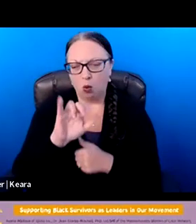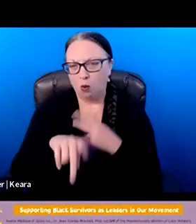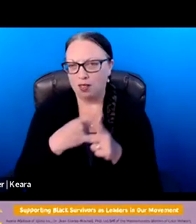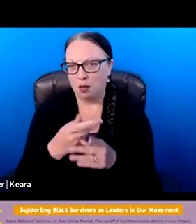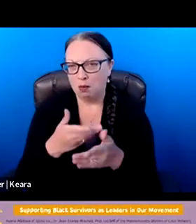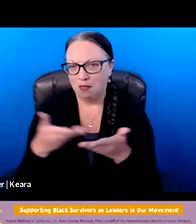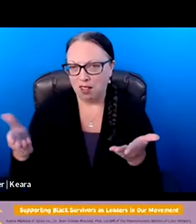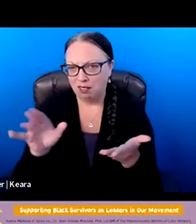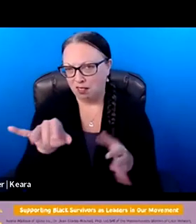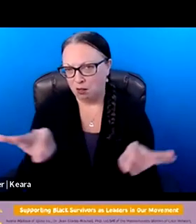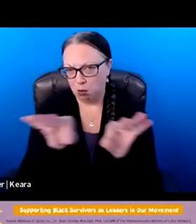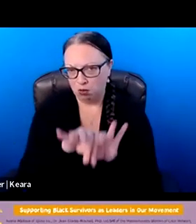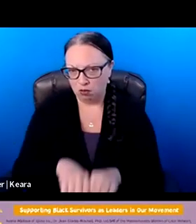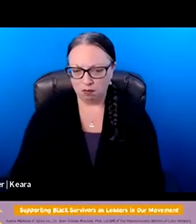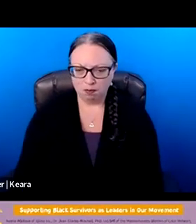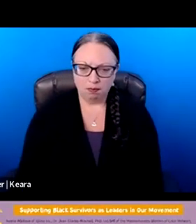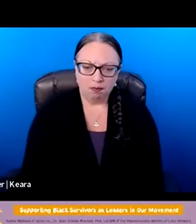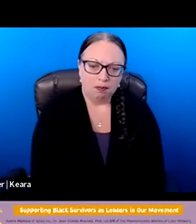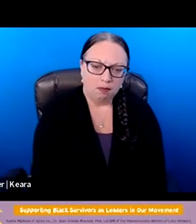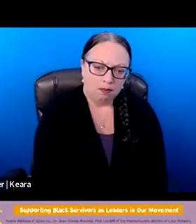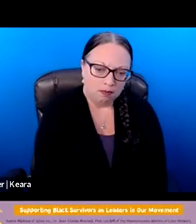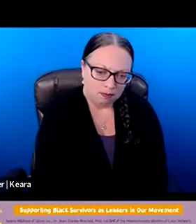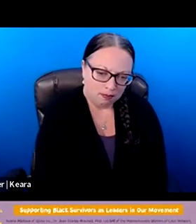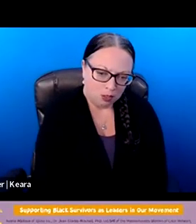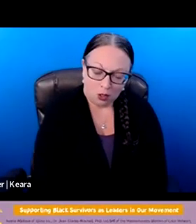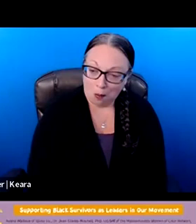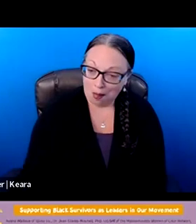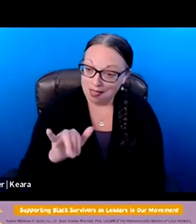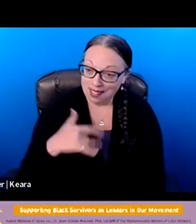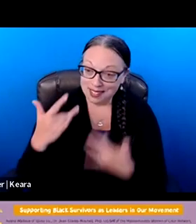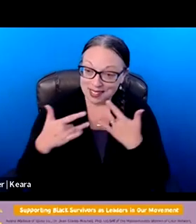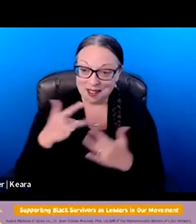important. That's really exciting. I would love to be in that program.